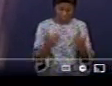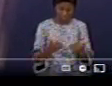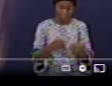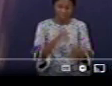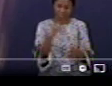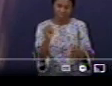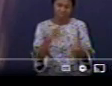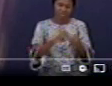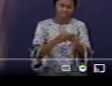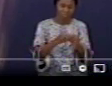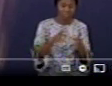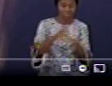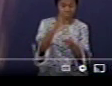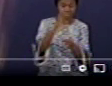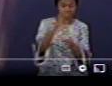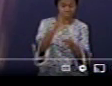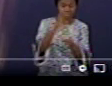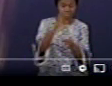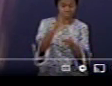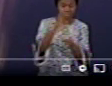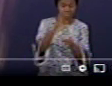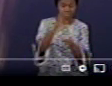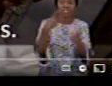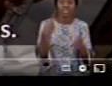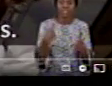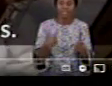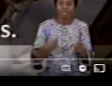spiritually and physically